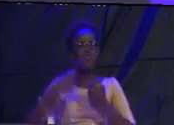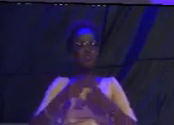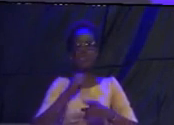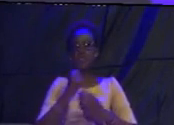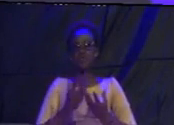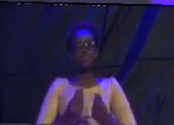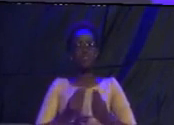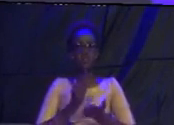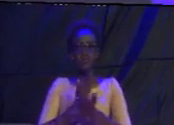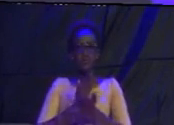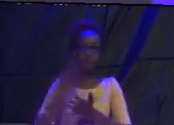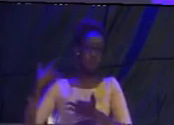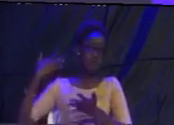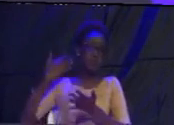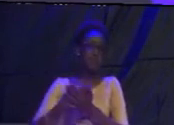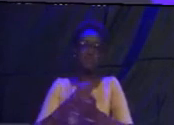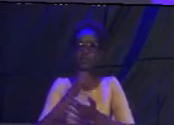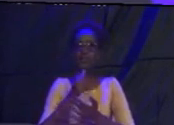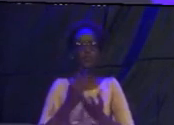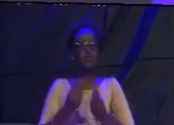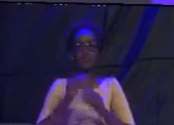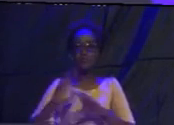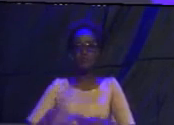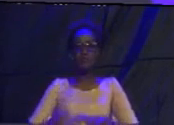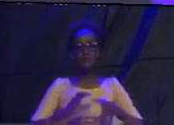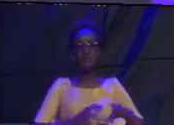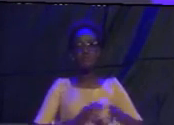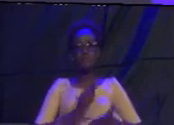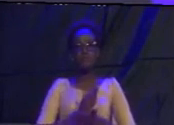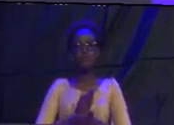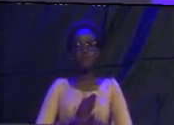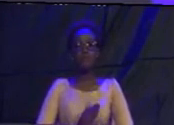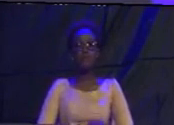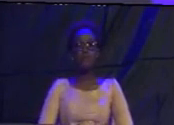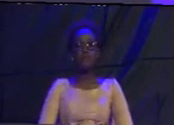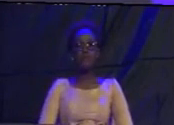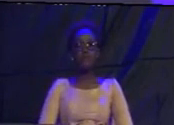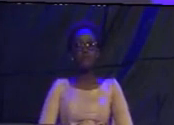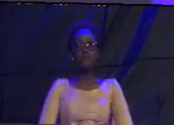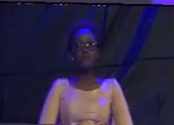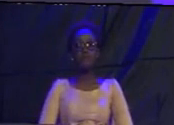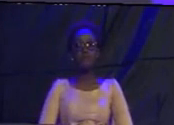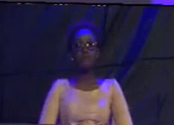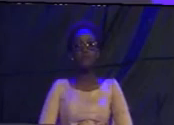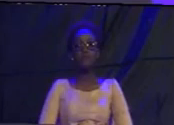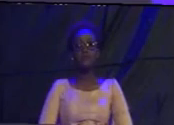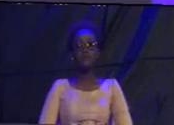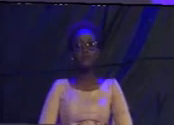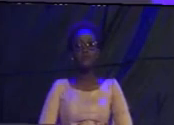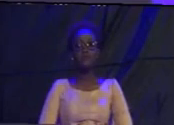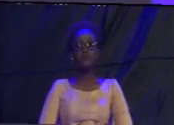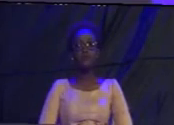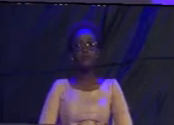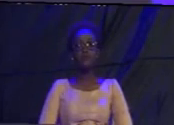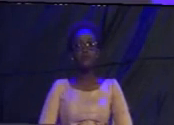In the year 2000, when we started this conference, we started by saying, Africa, arise. It was prophesying, it was not easy at